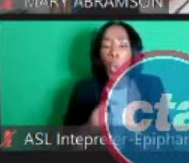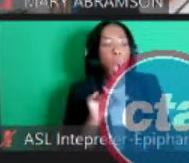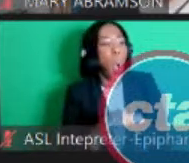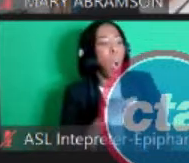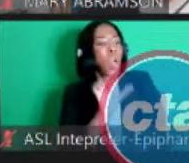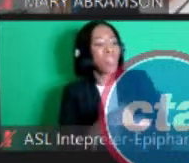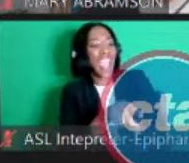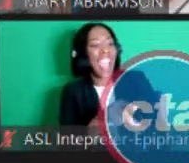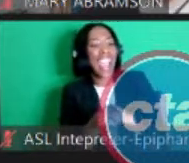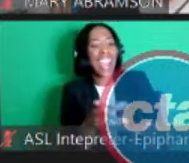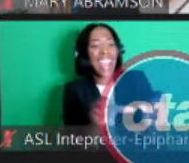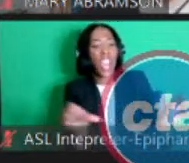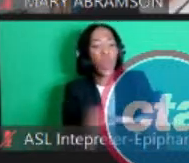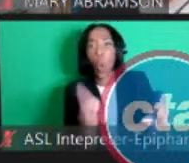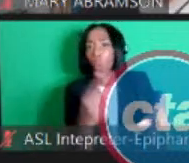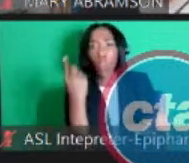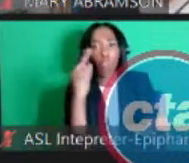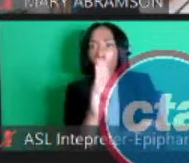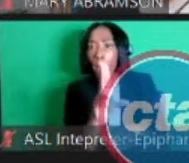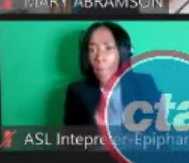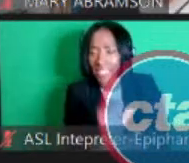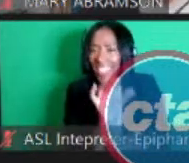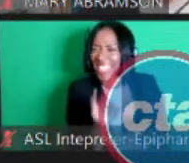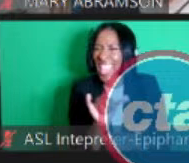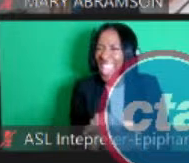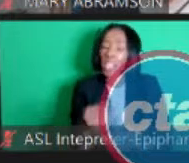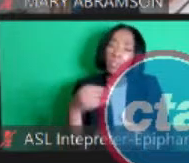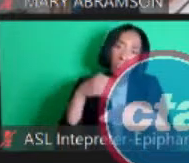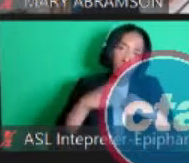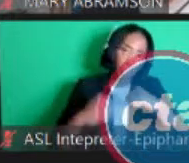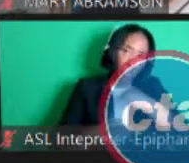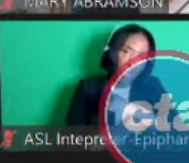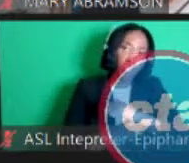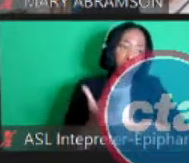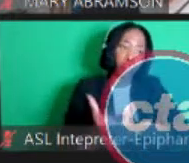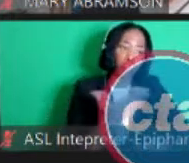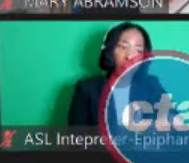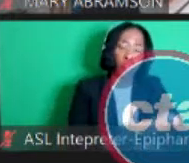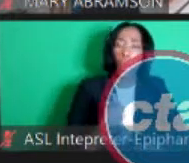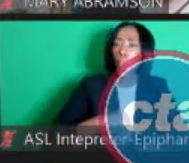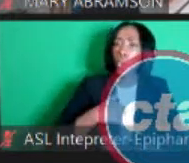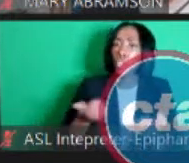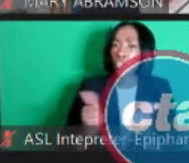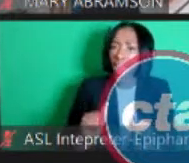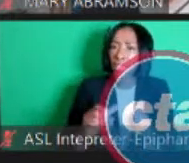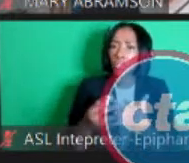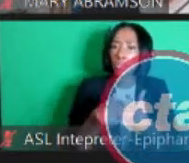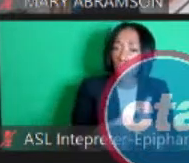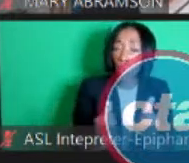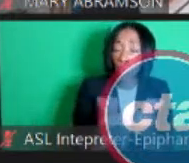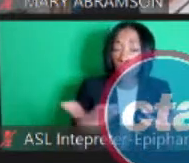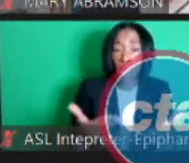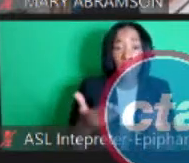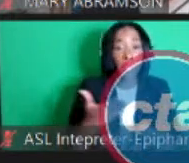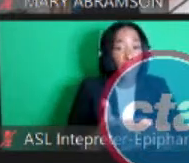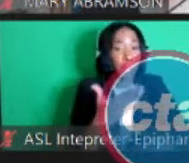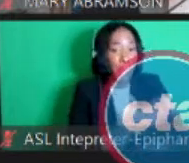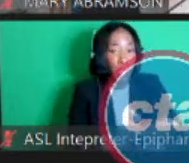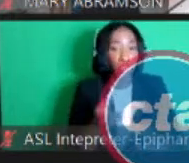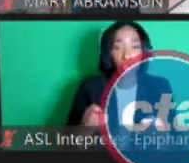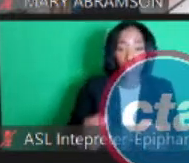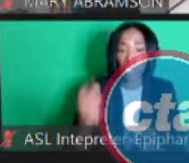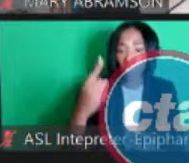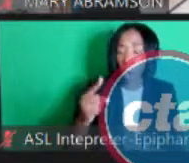the investment from the city in bus infrastructure. So I think, what we're really trying to drive with the Better Streets for Bus program between